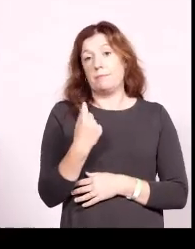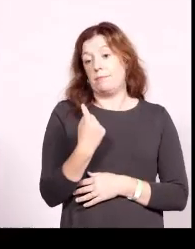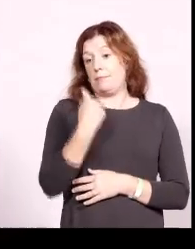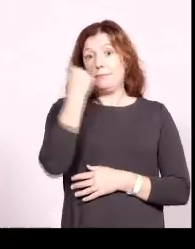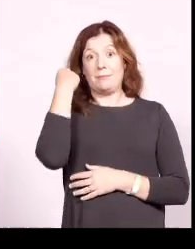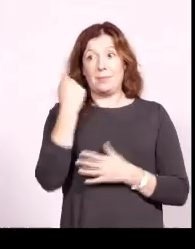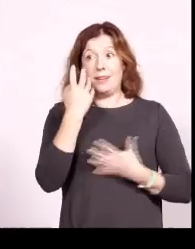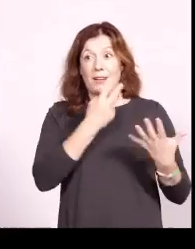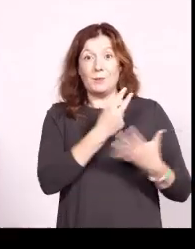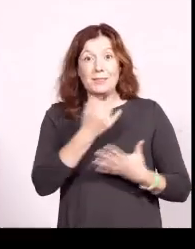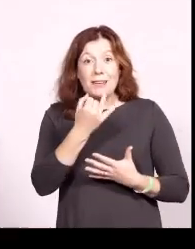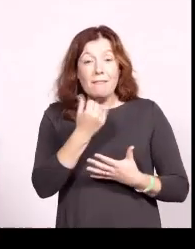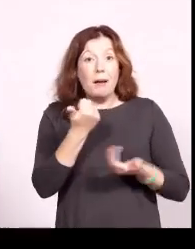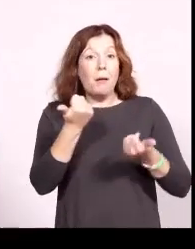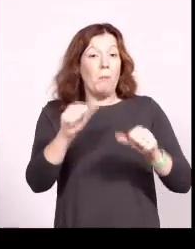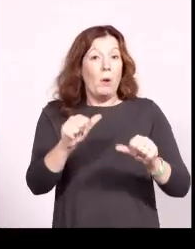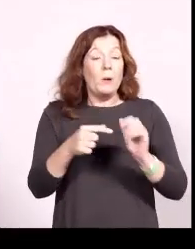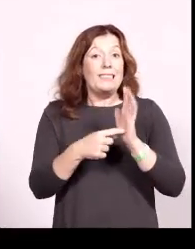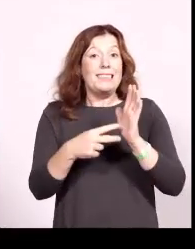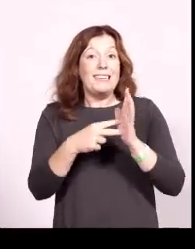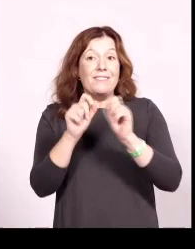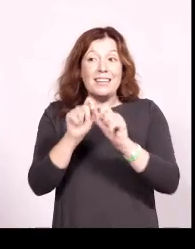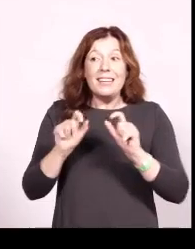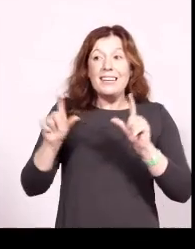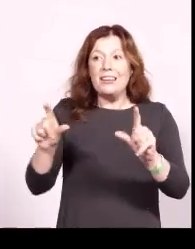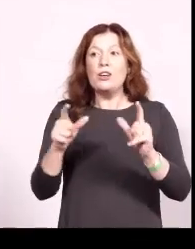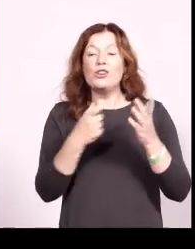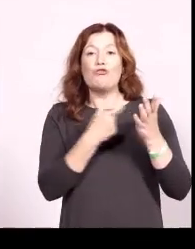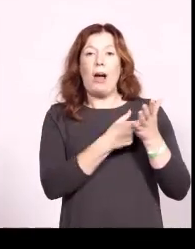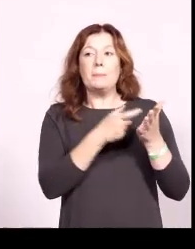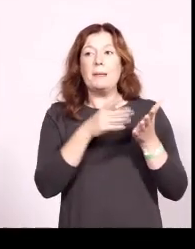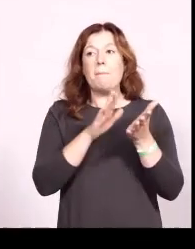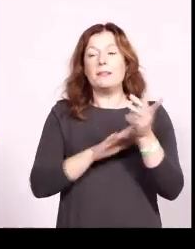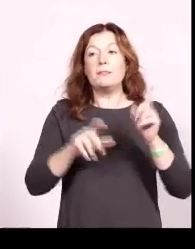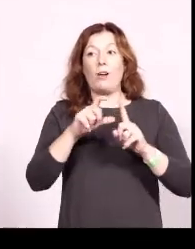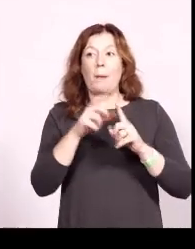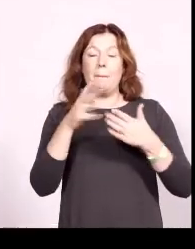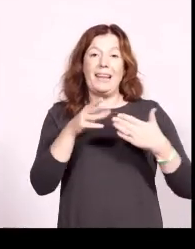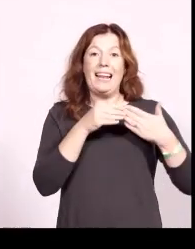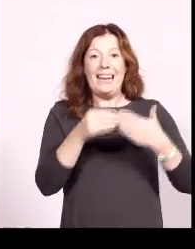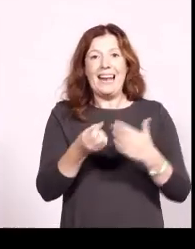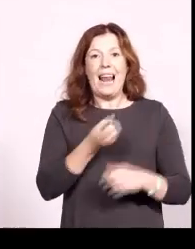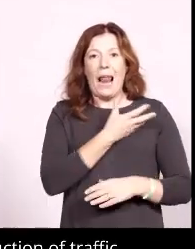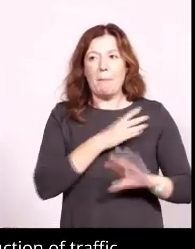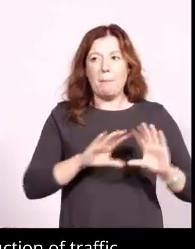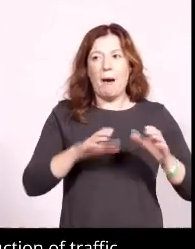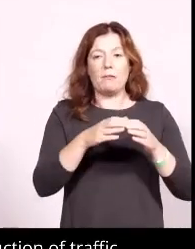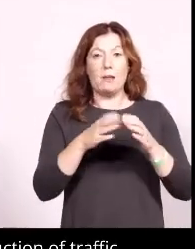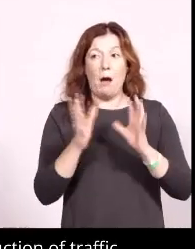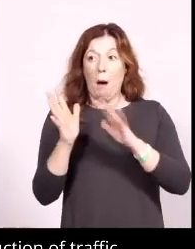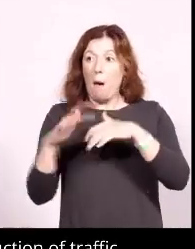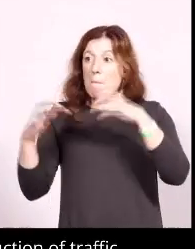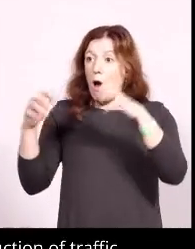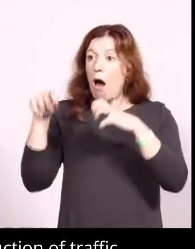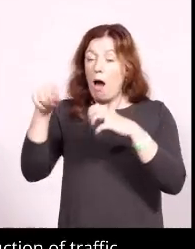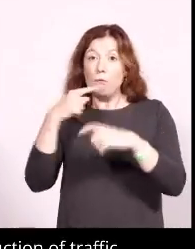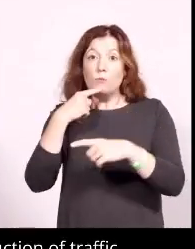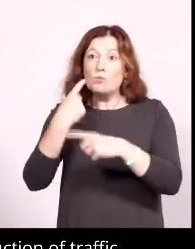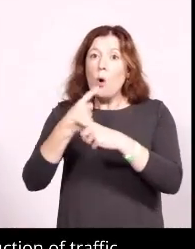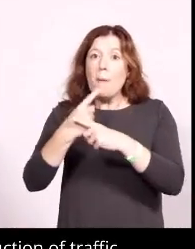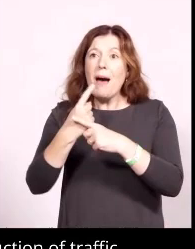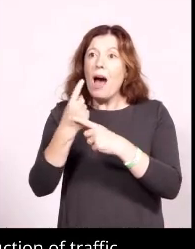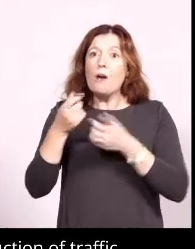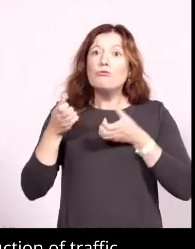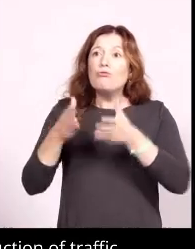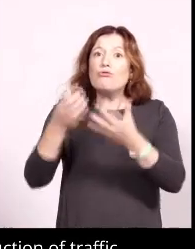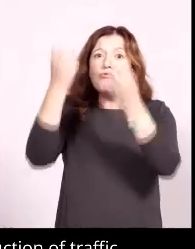electronic TV had only just been invented. Ramsay MacDonald was leader of the Labour Party, and Parliament was still debating the